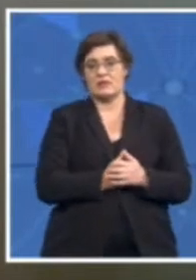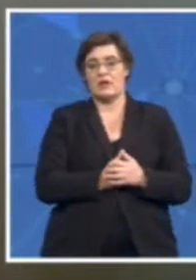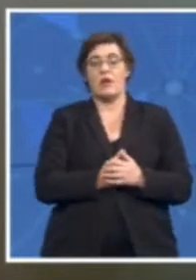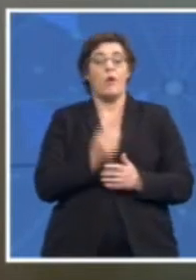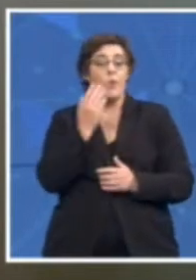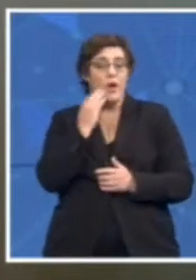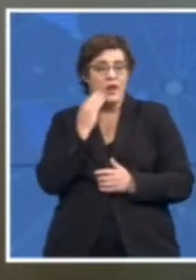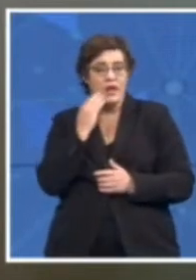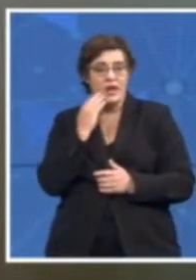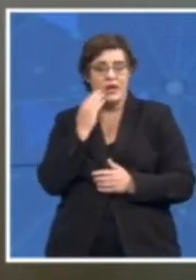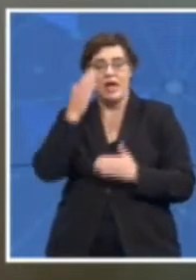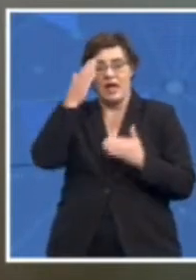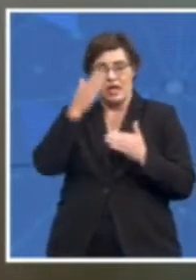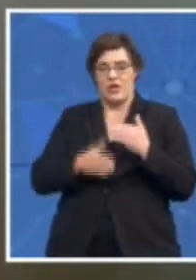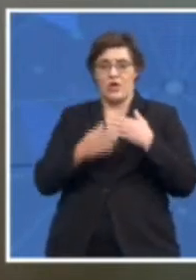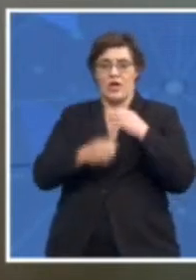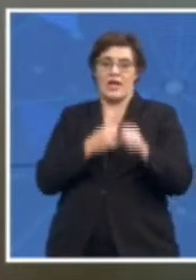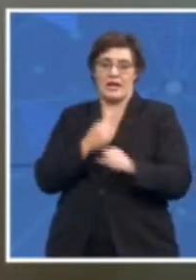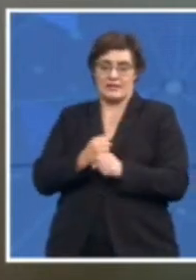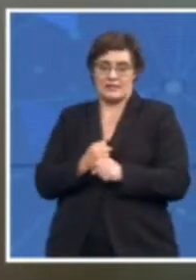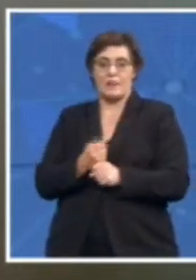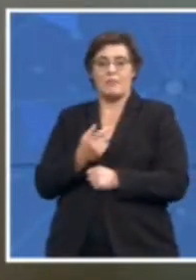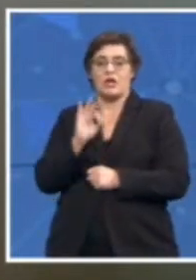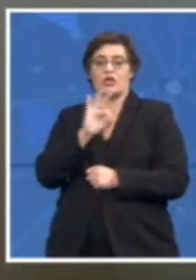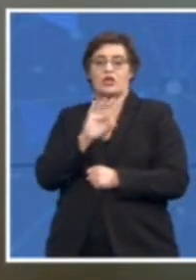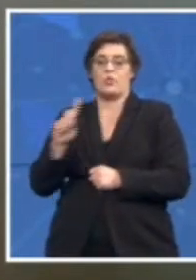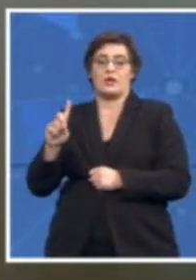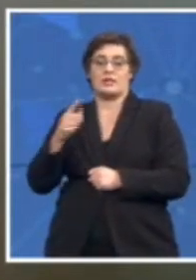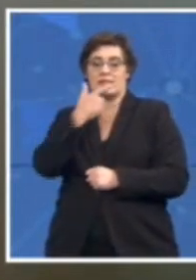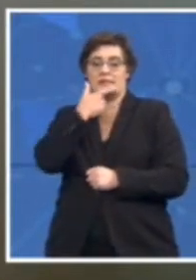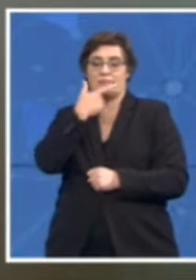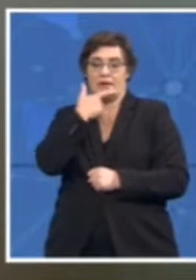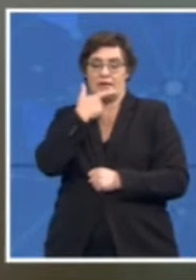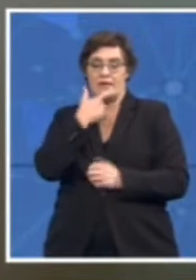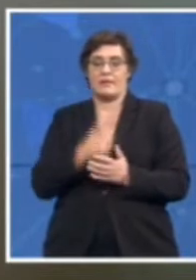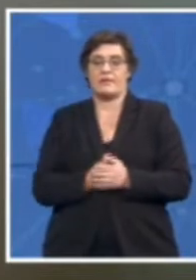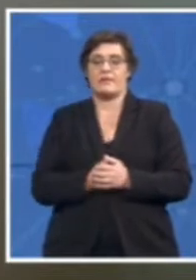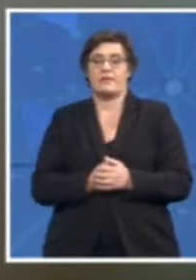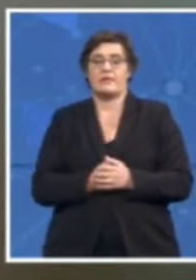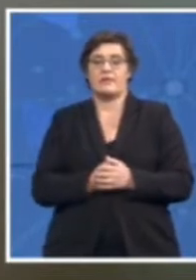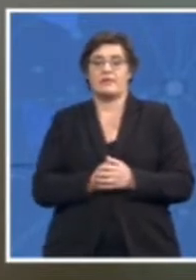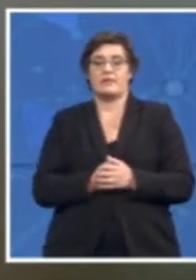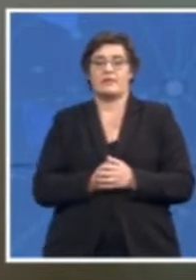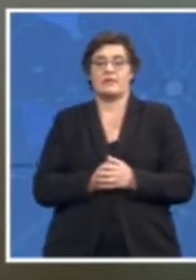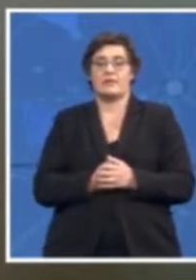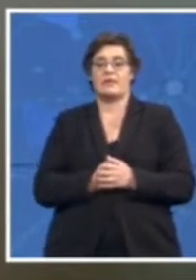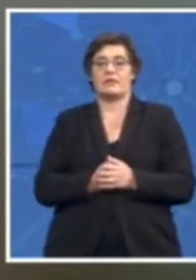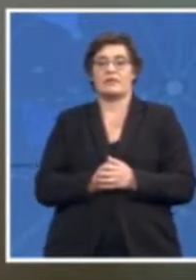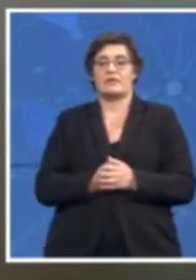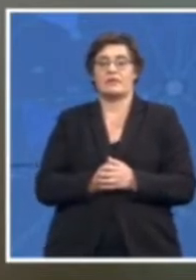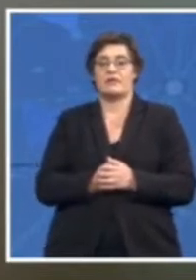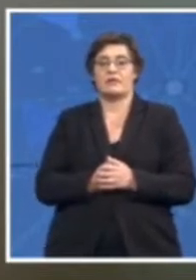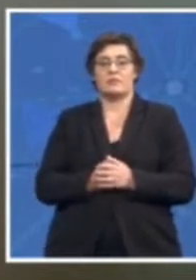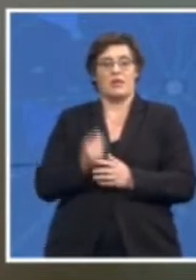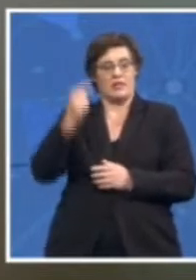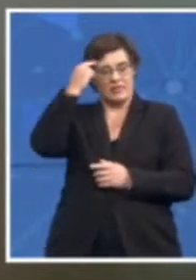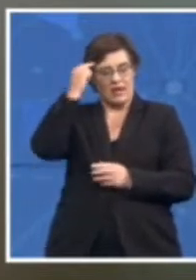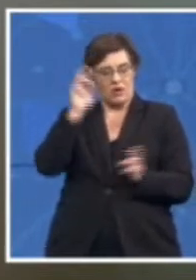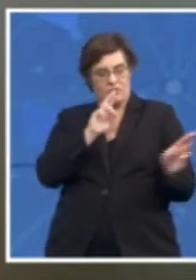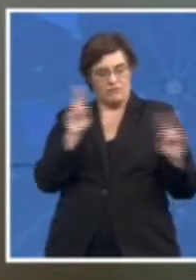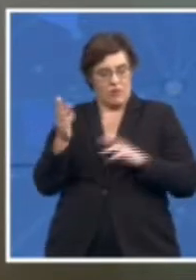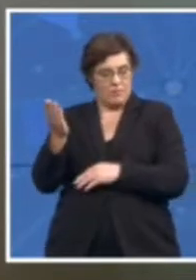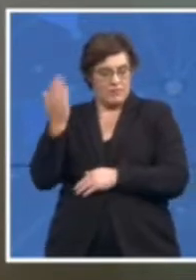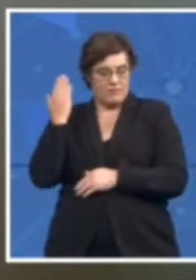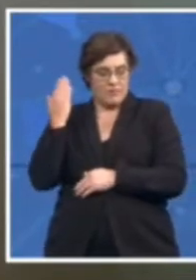31st of December. We have, as I think I referred to in a previous media briefing